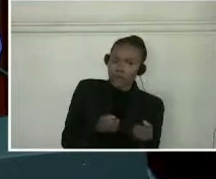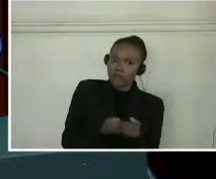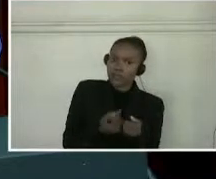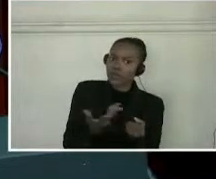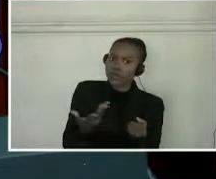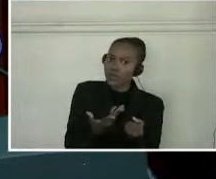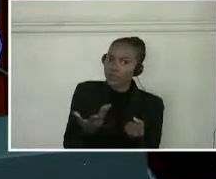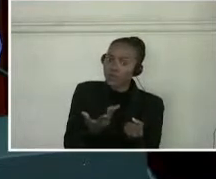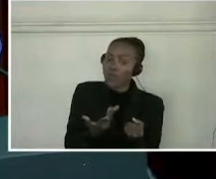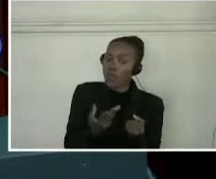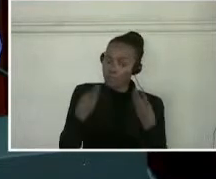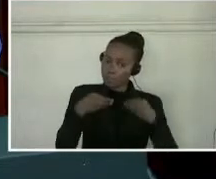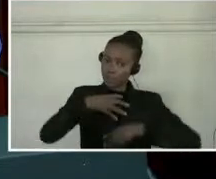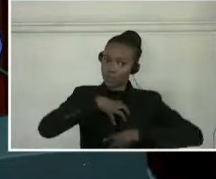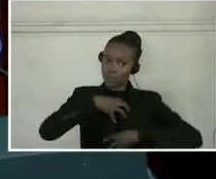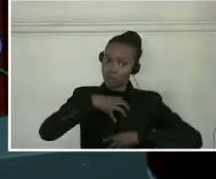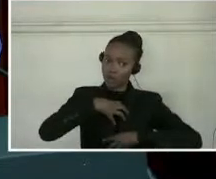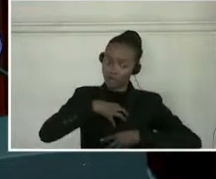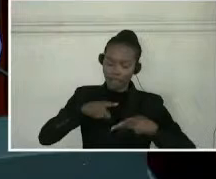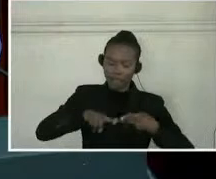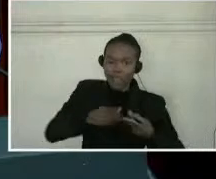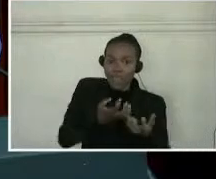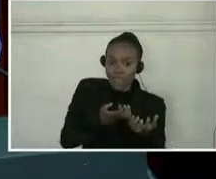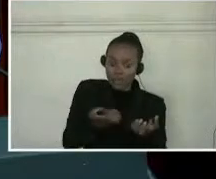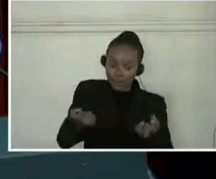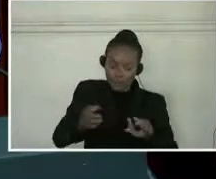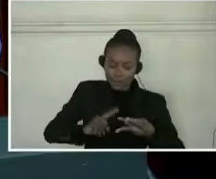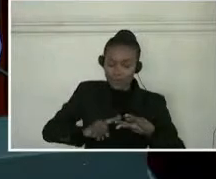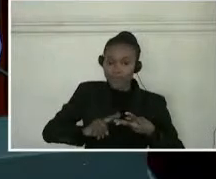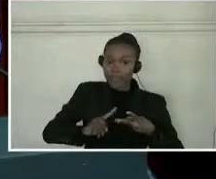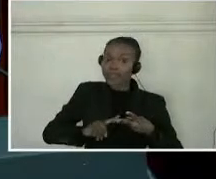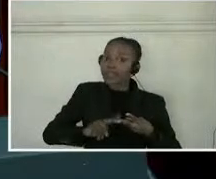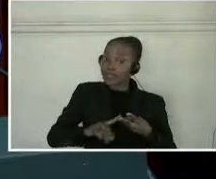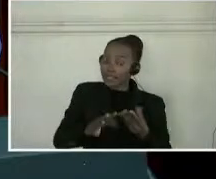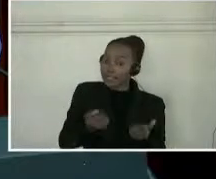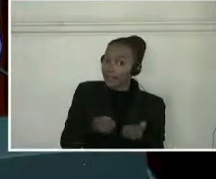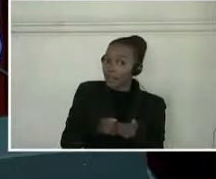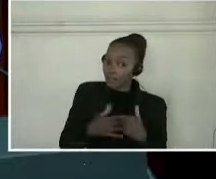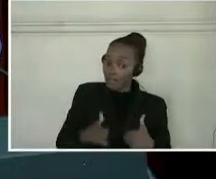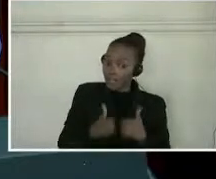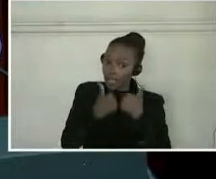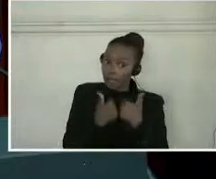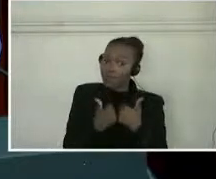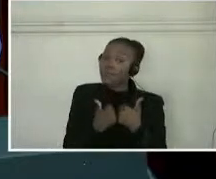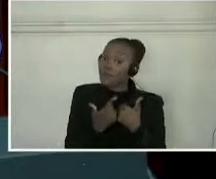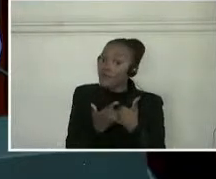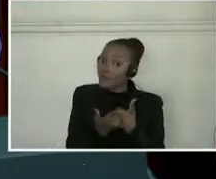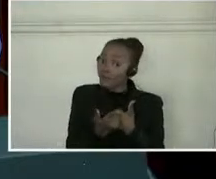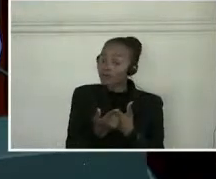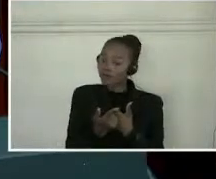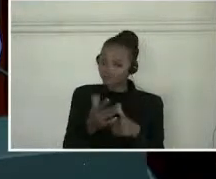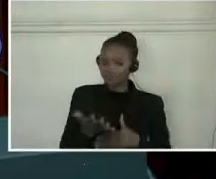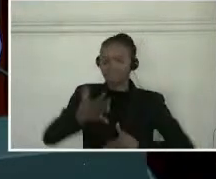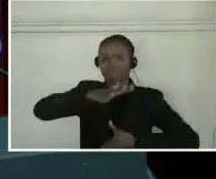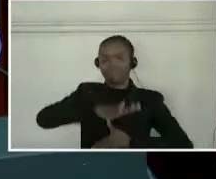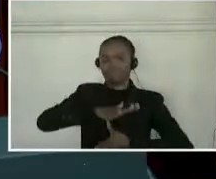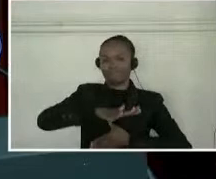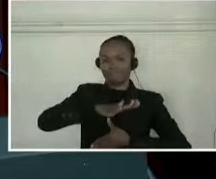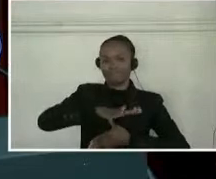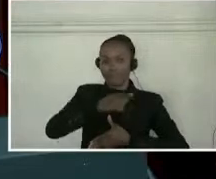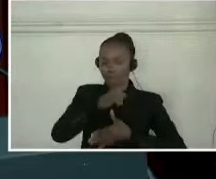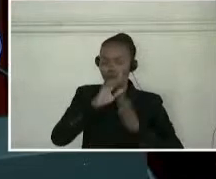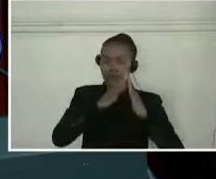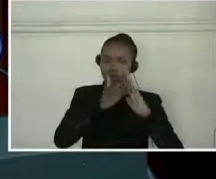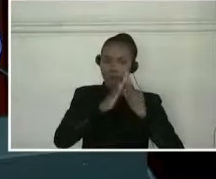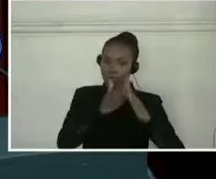indigenous game equipment and support for the games are now part of the mainstream games and community and